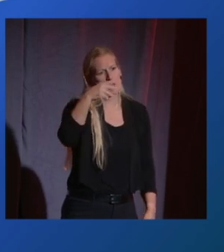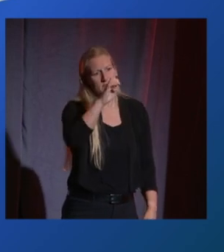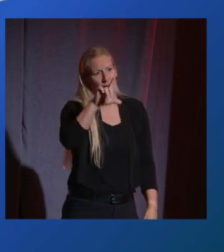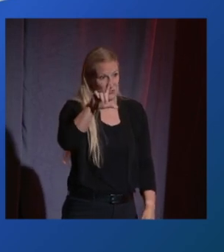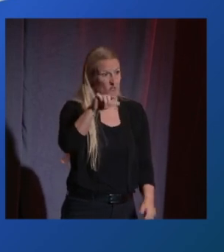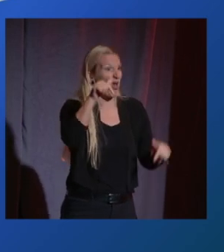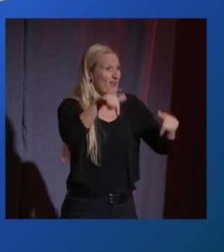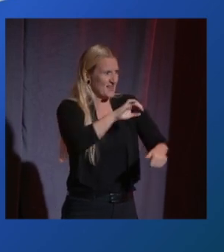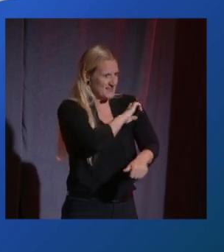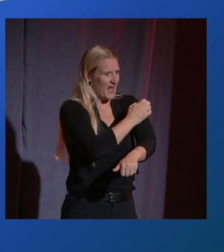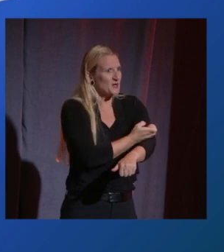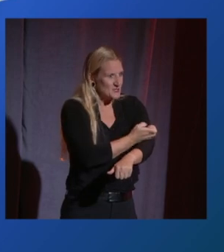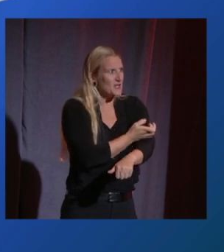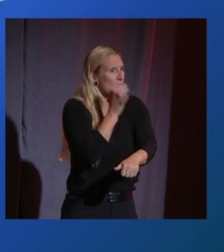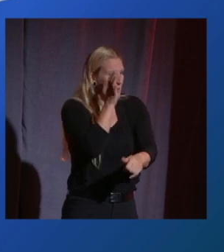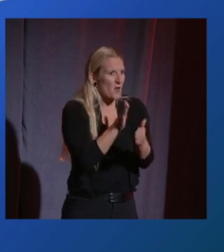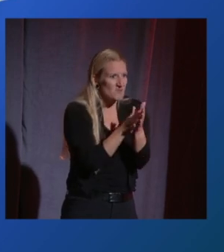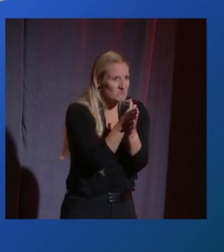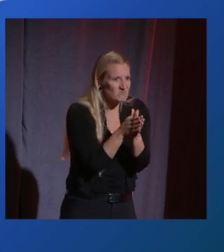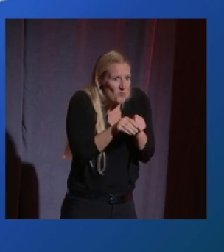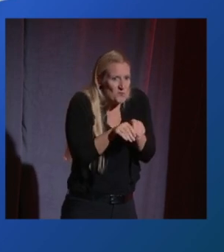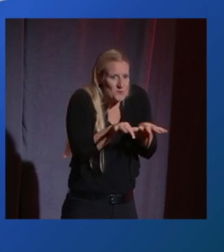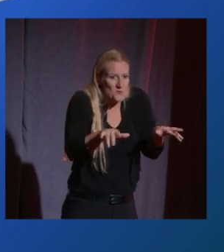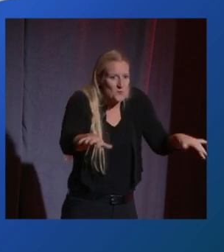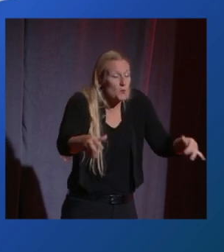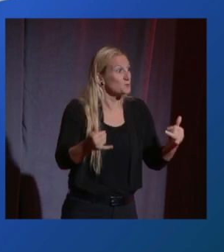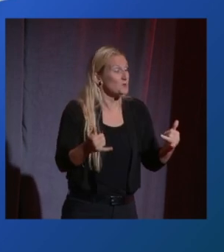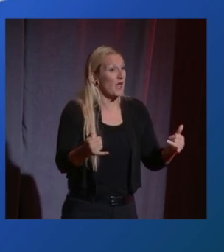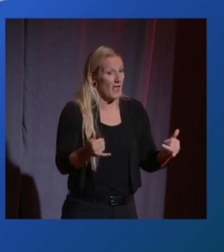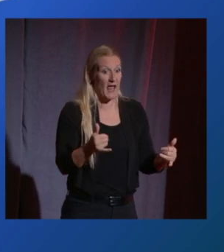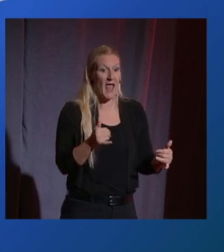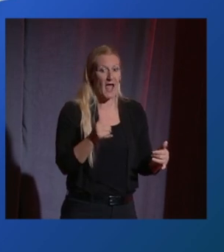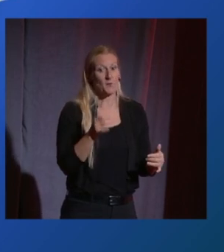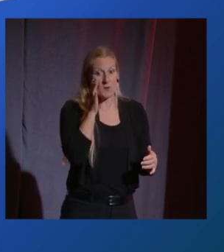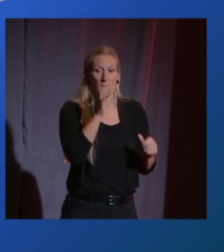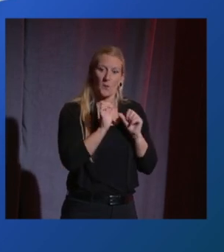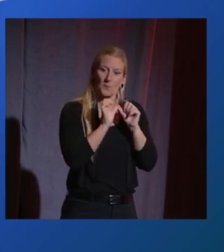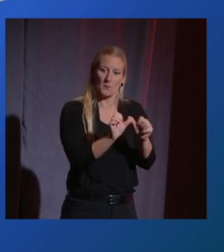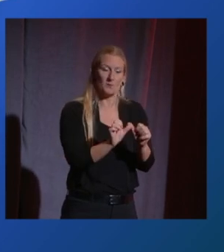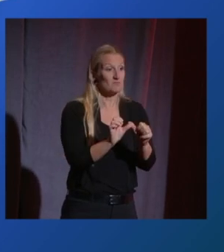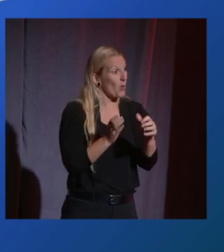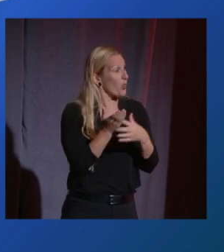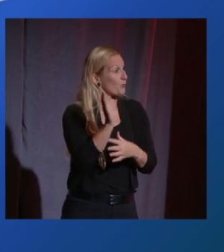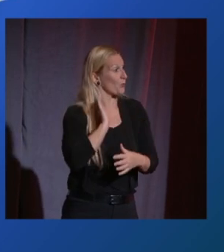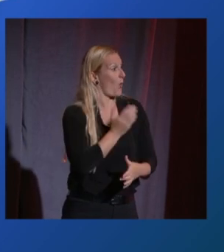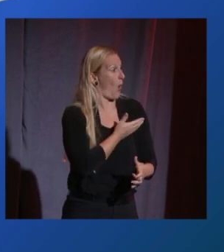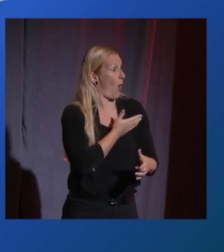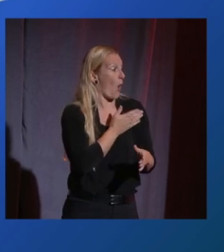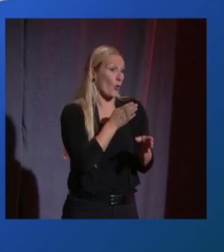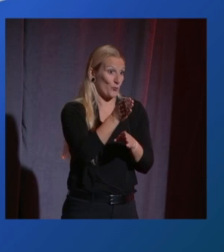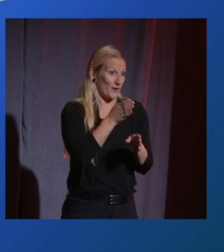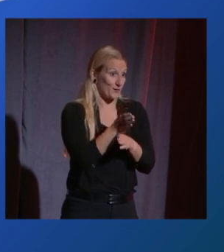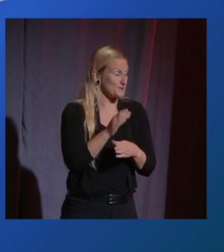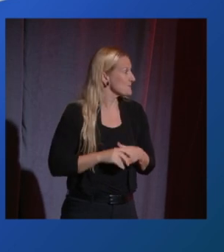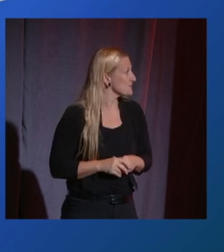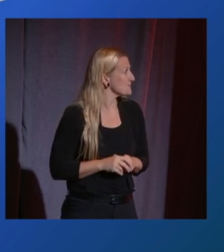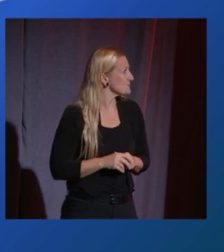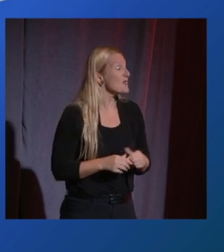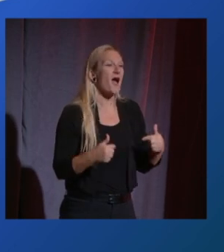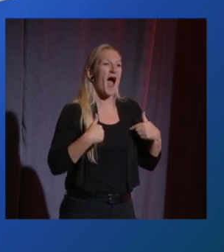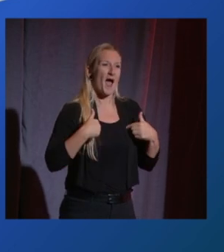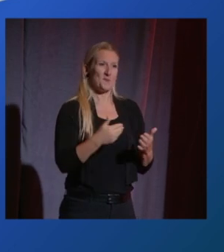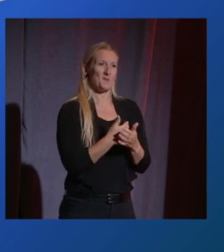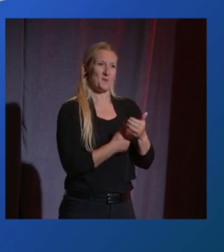we're going to create today and we're going to sustain throughout our careers um I am the new